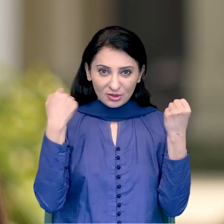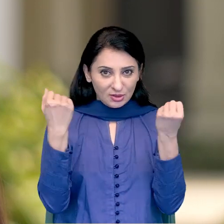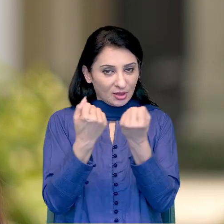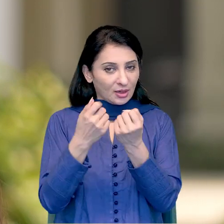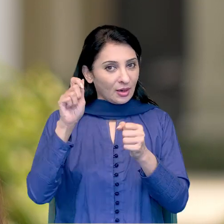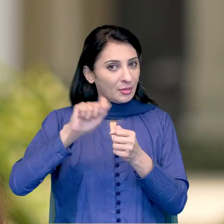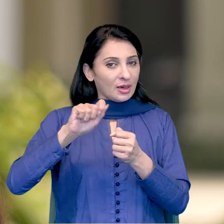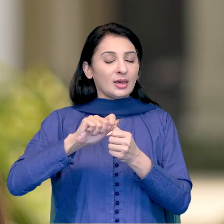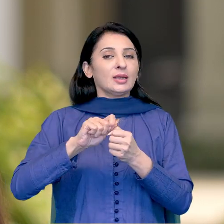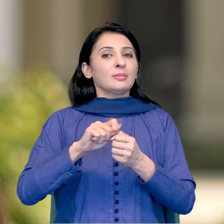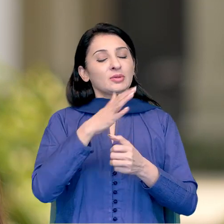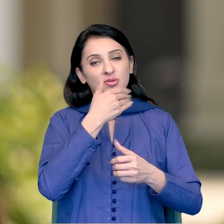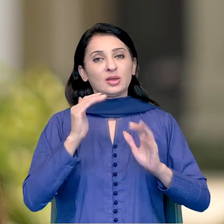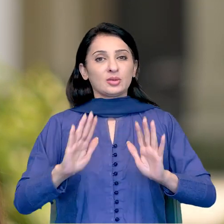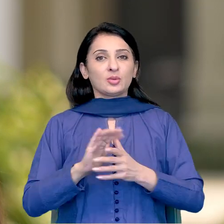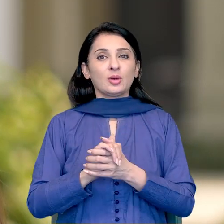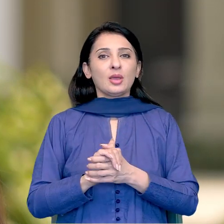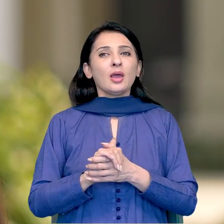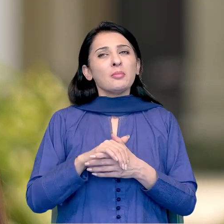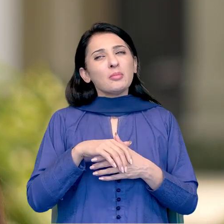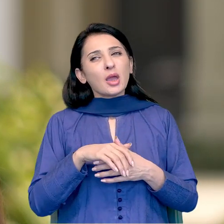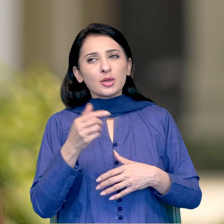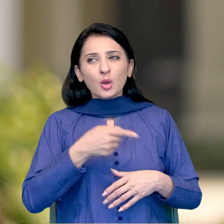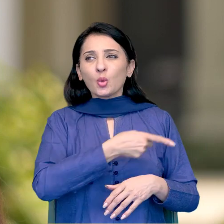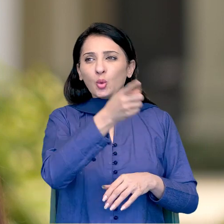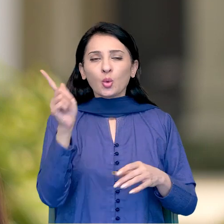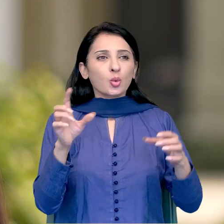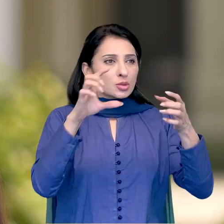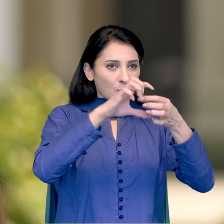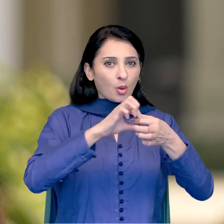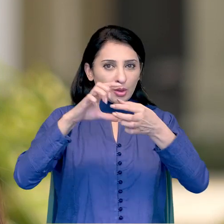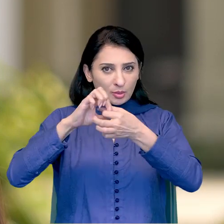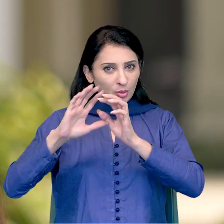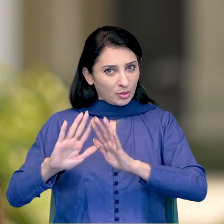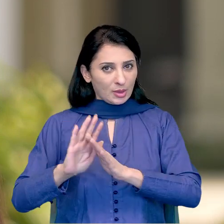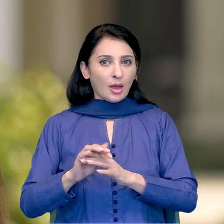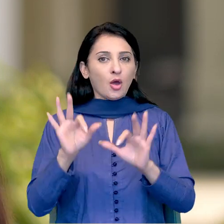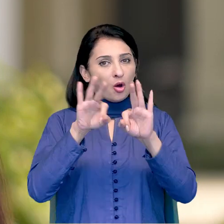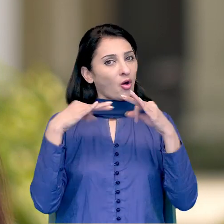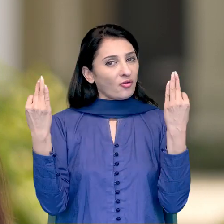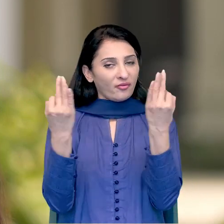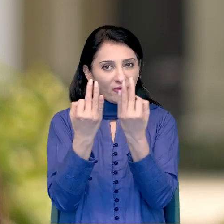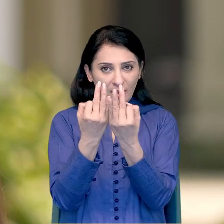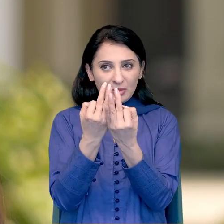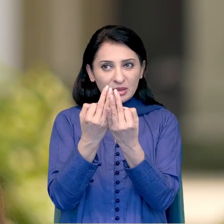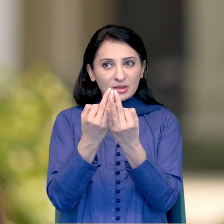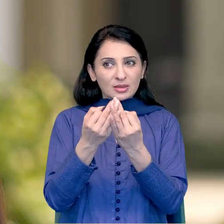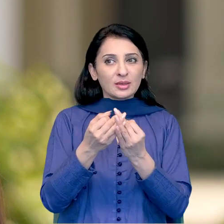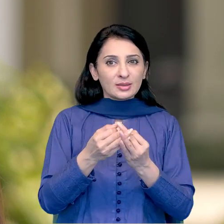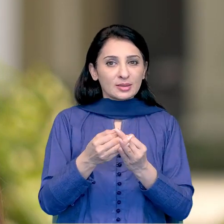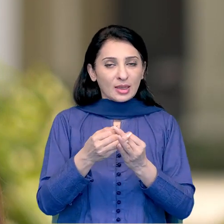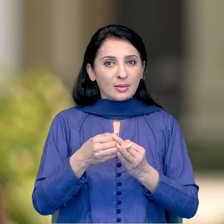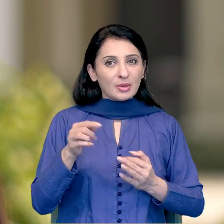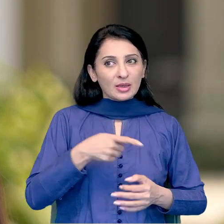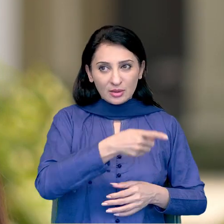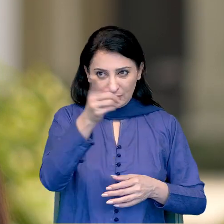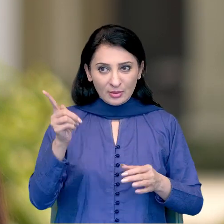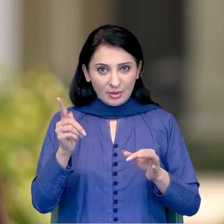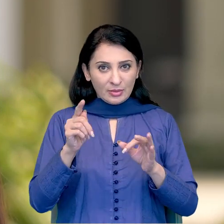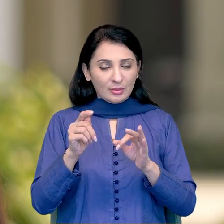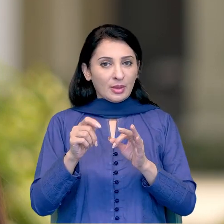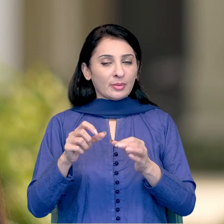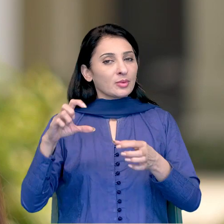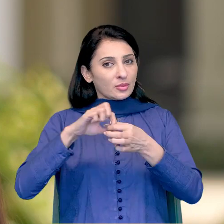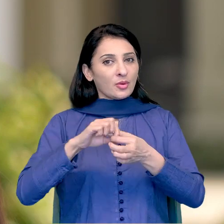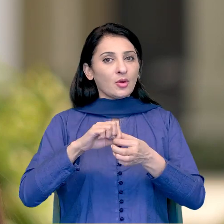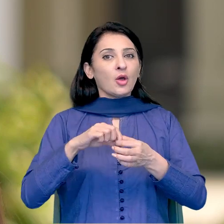not big, then just a small project. I've contacted a few people. I've contacted some friends and family members who are ready to pitch